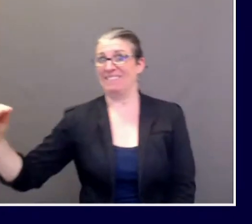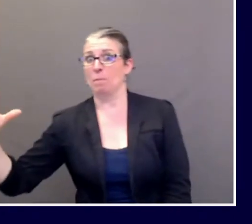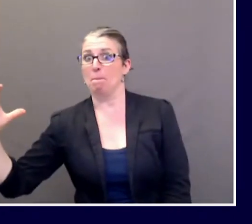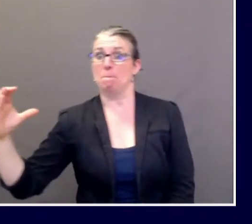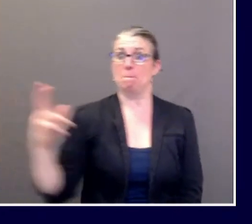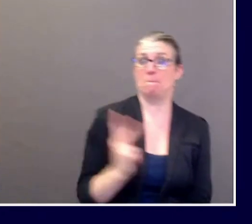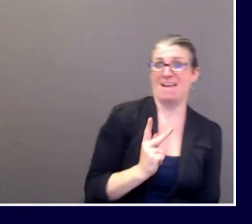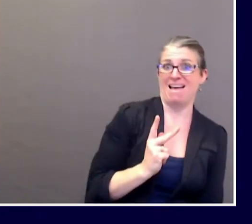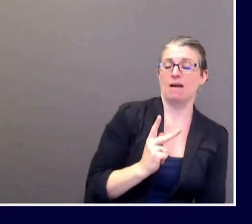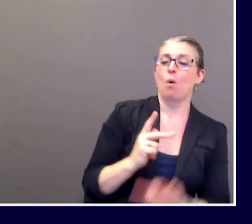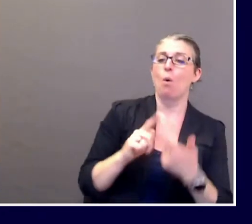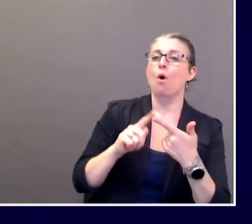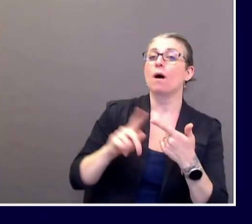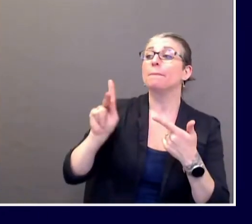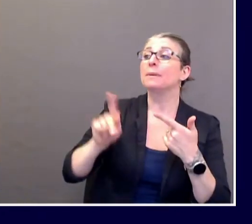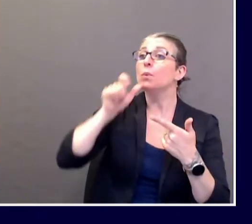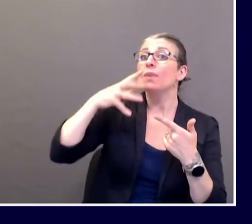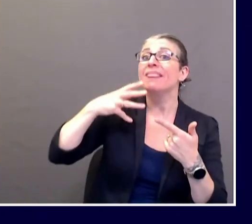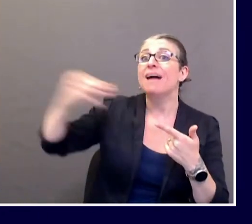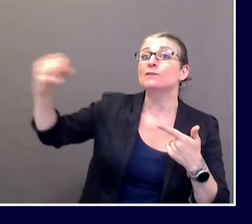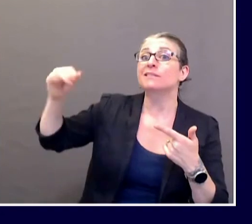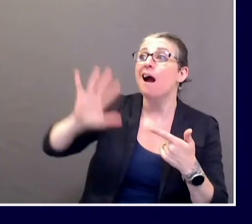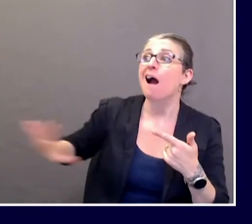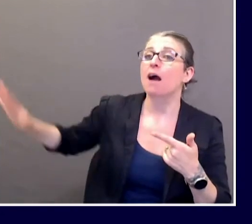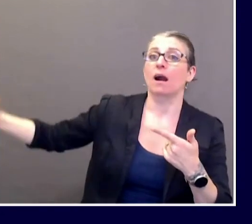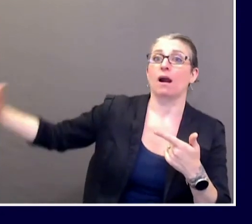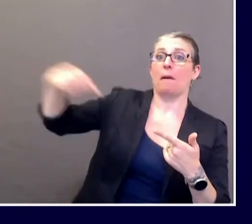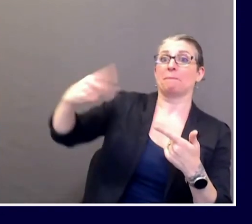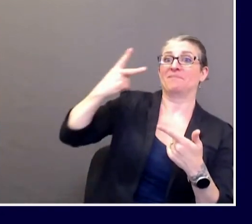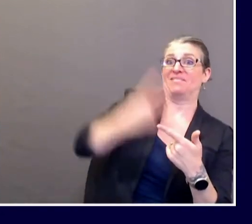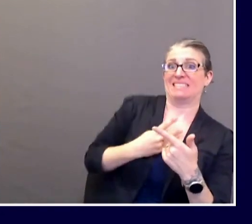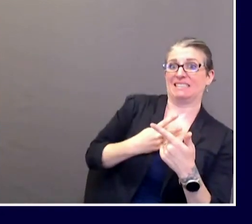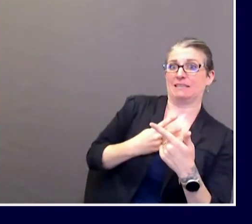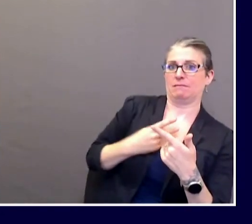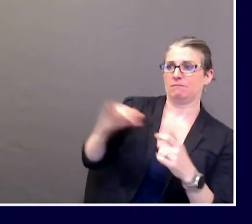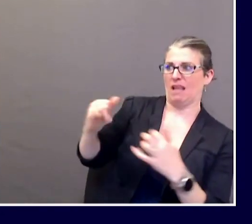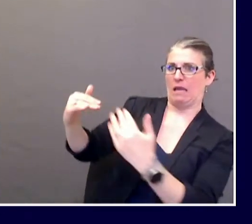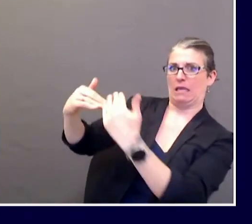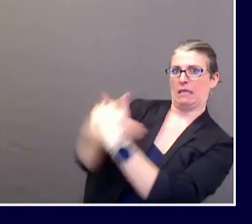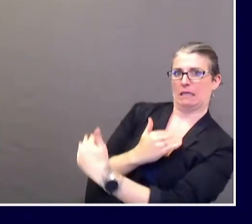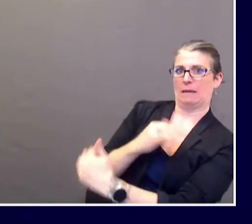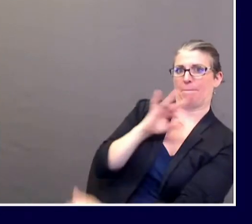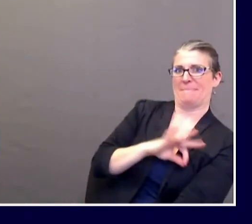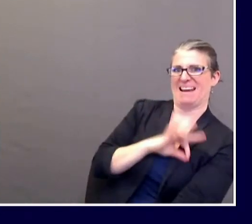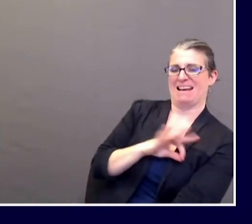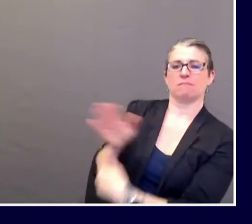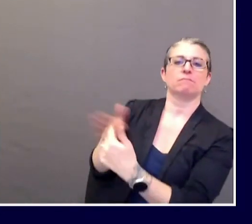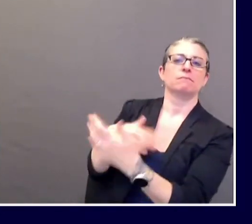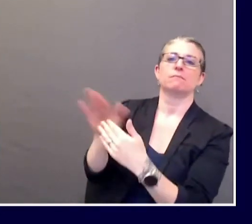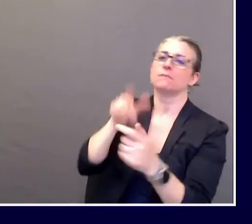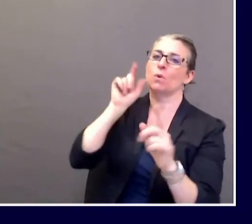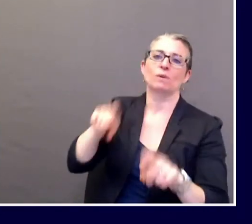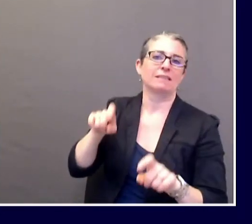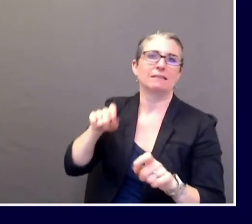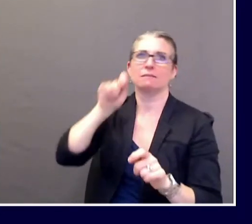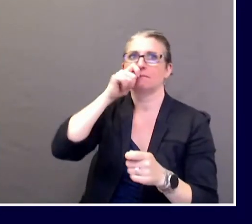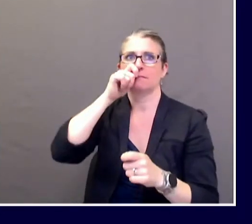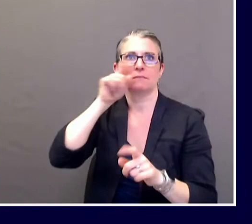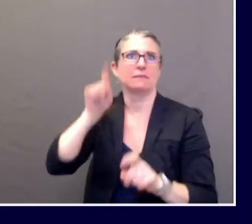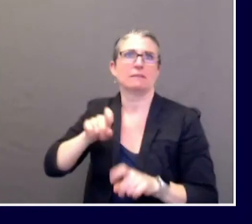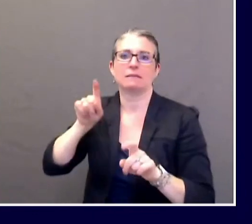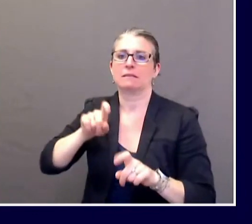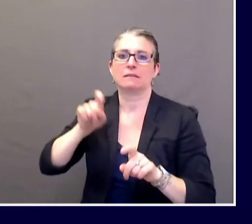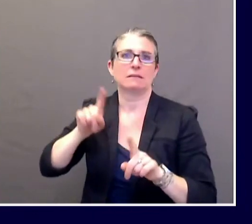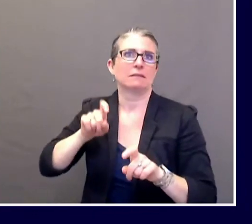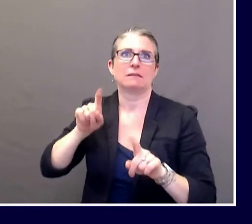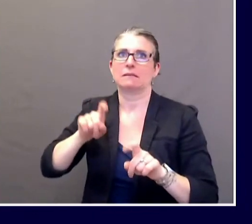resident of that other state coming into Maine for a visit. Either way, it's incoming, but yes, it's May 1st. It just comes on wanted-